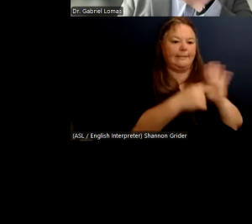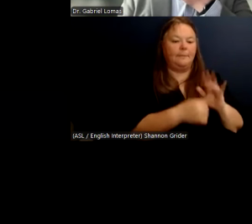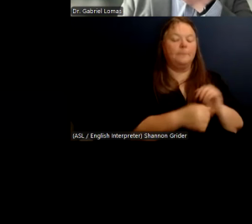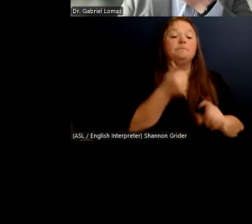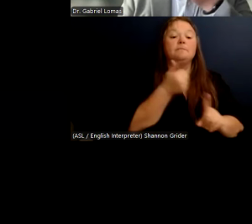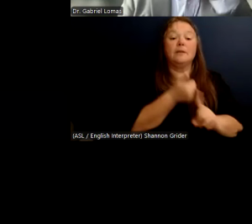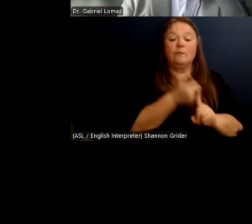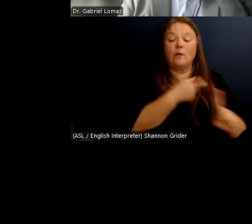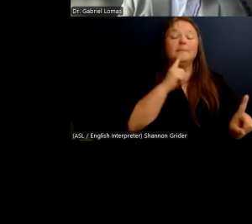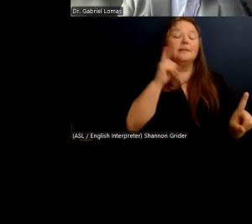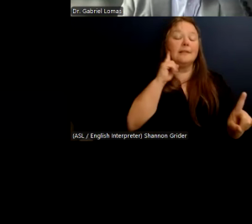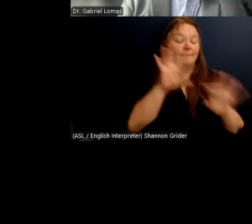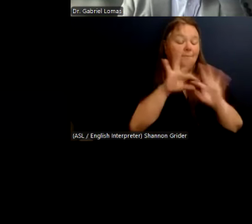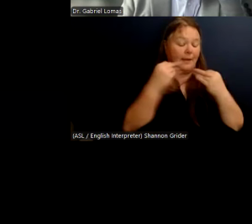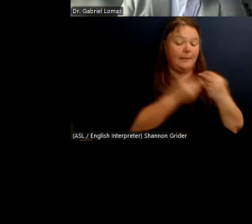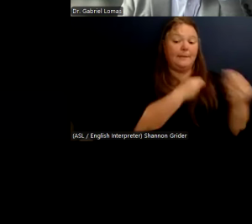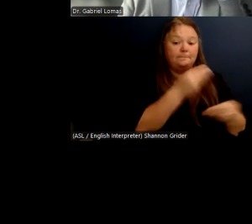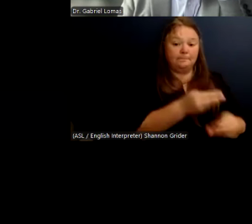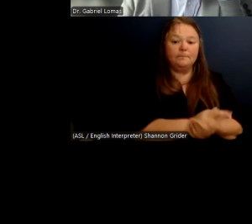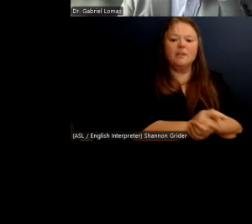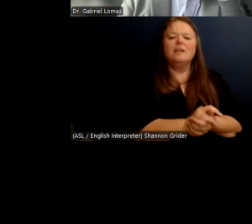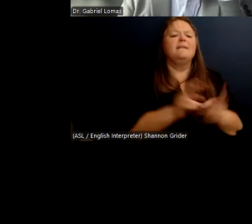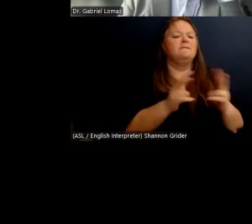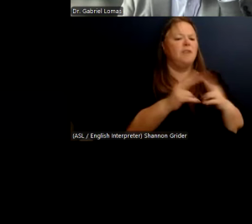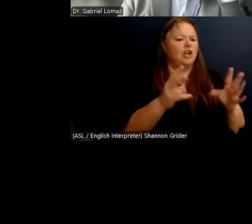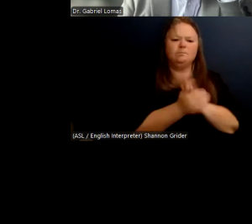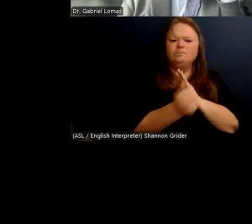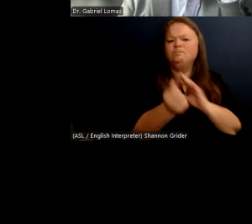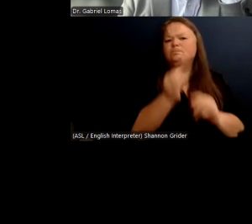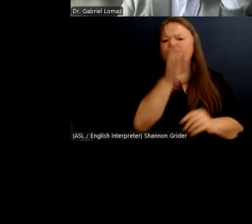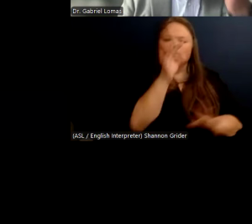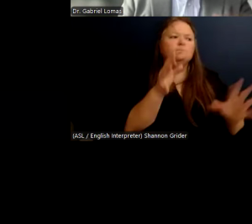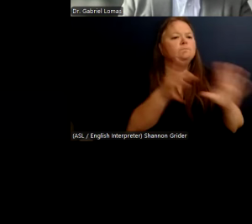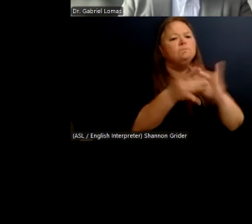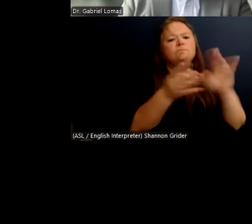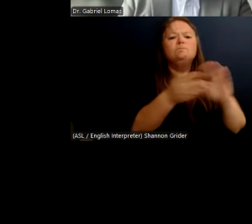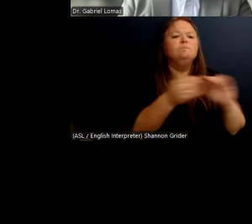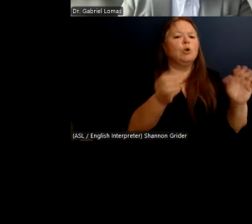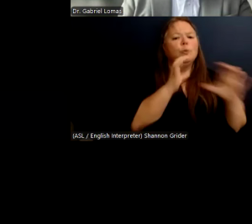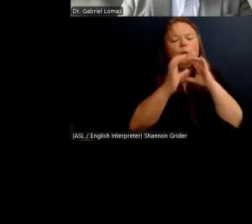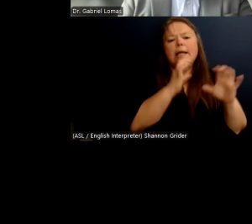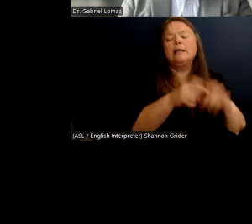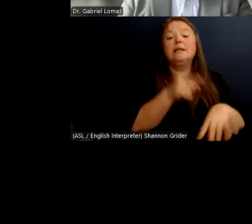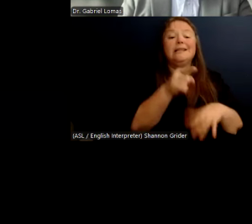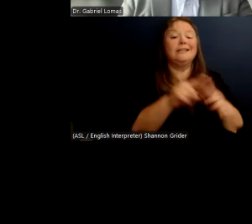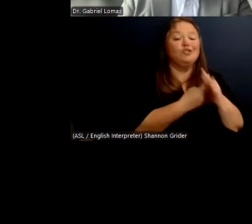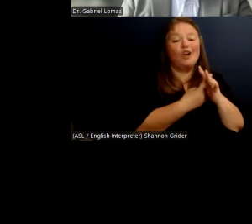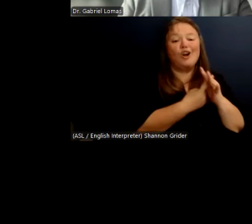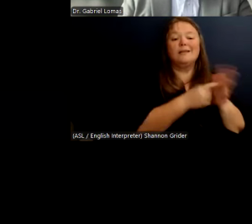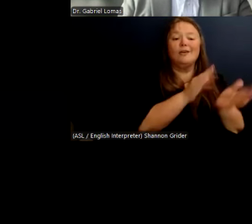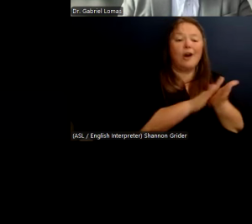from a deaf family. He's very articulate, bright guy, started college at different times in his